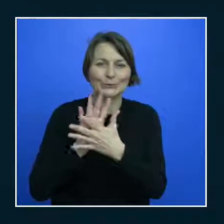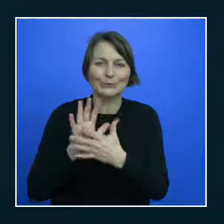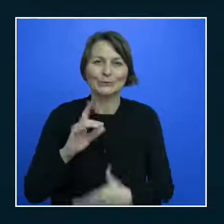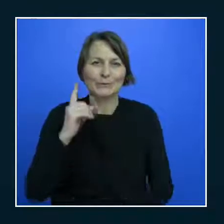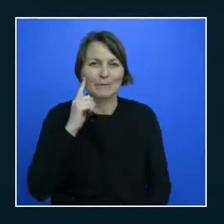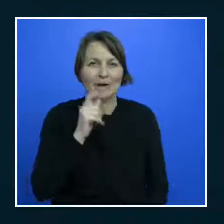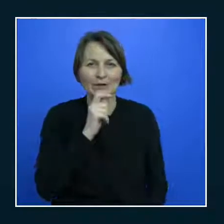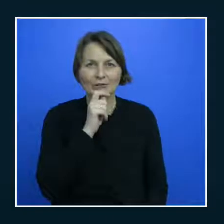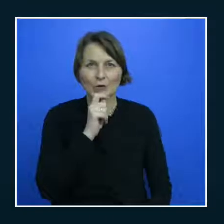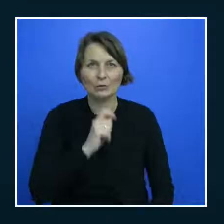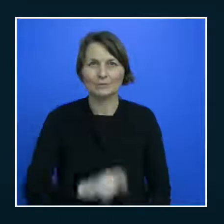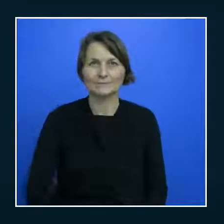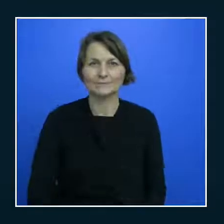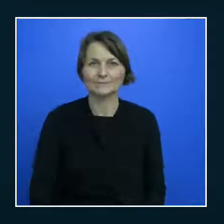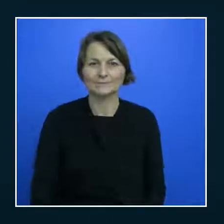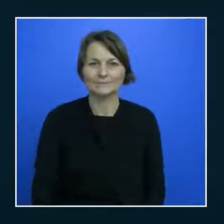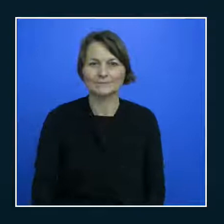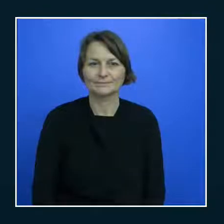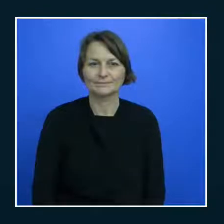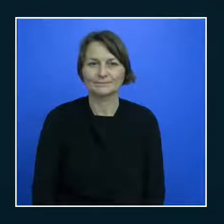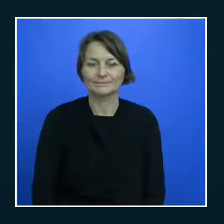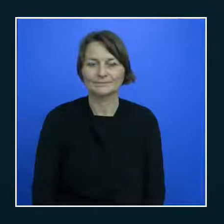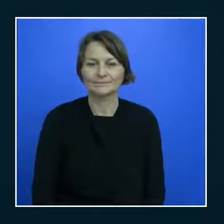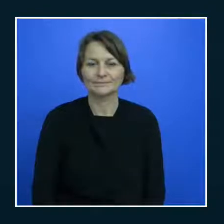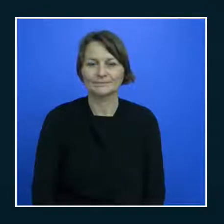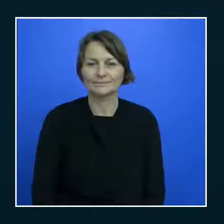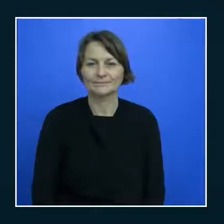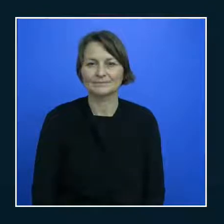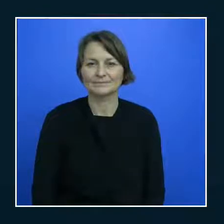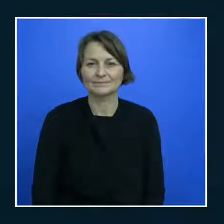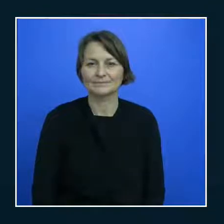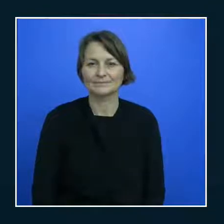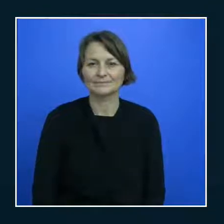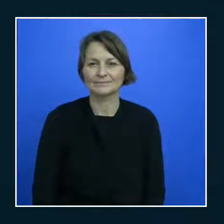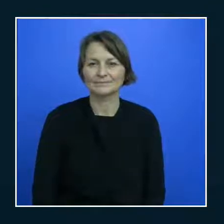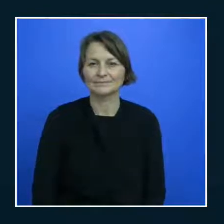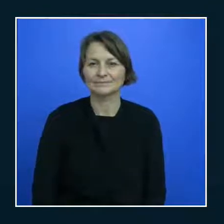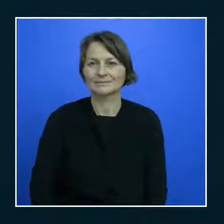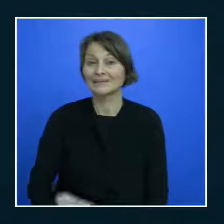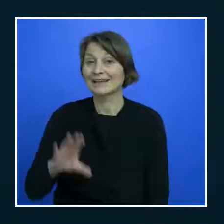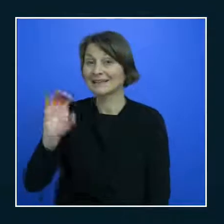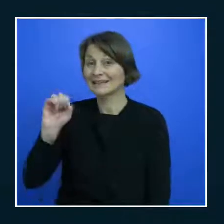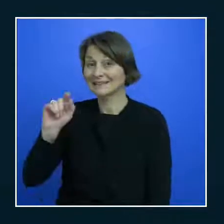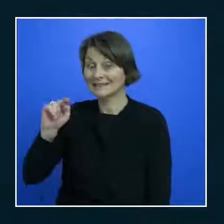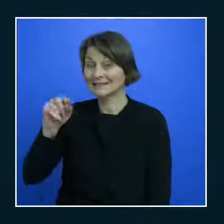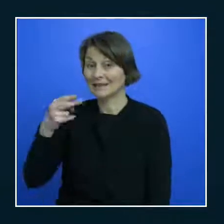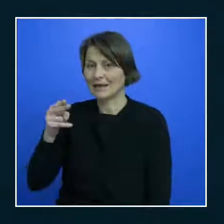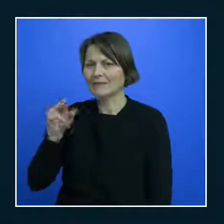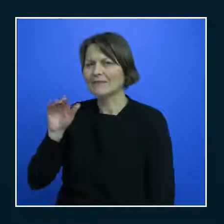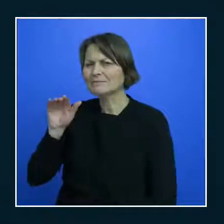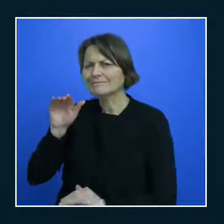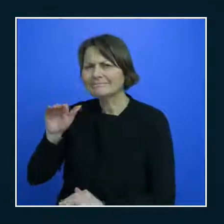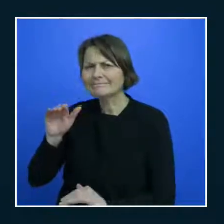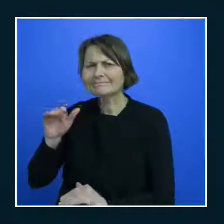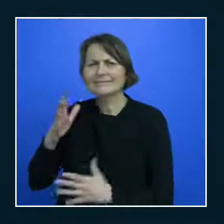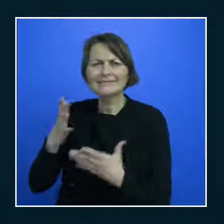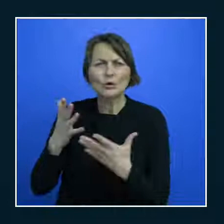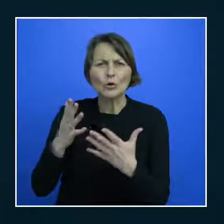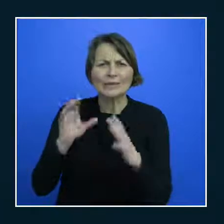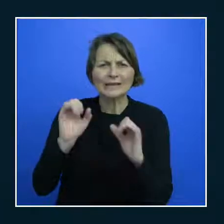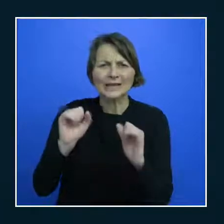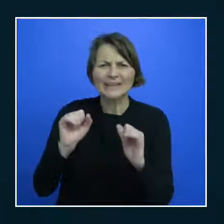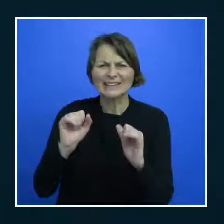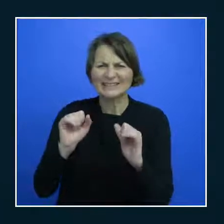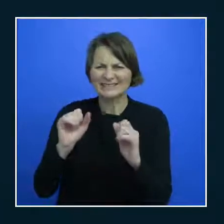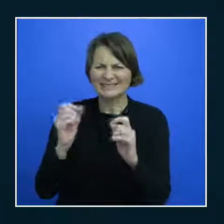So, All right. I feel Okay. like I Sorry. Hank made me I do want it. to reach through like the camera, right, and just like somehow